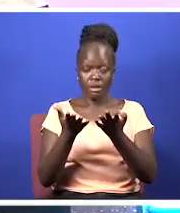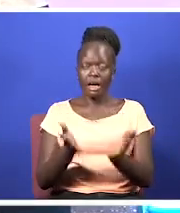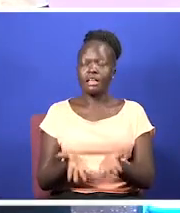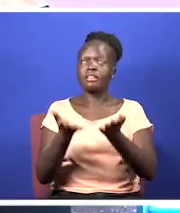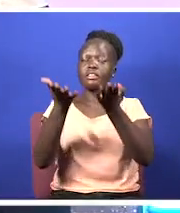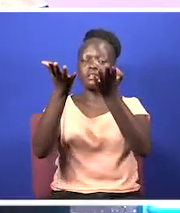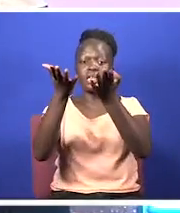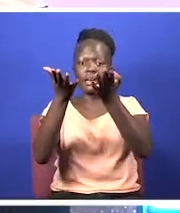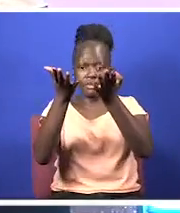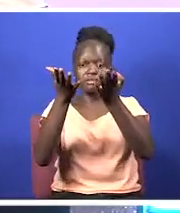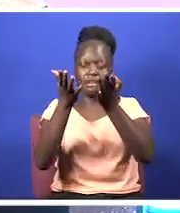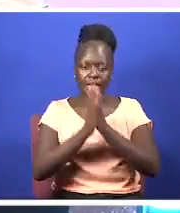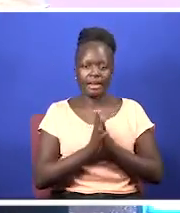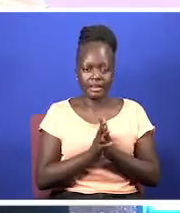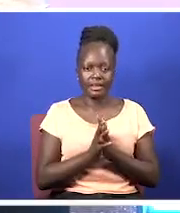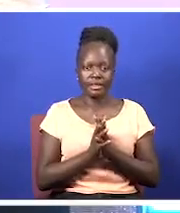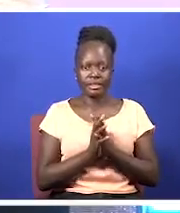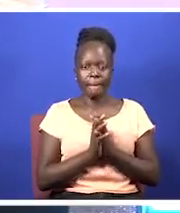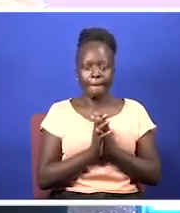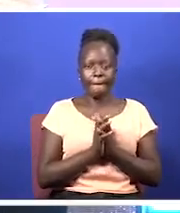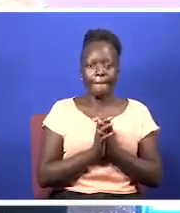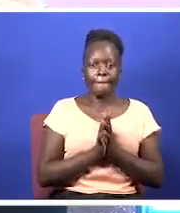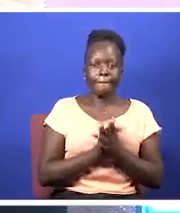I'll provide the